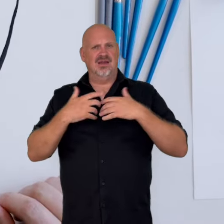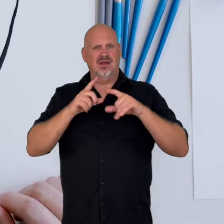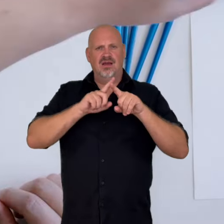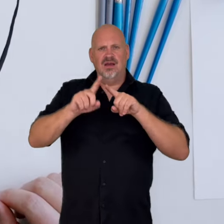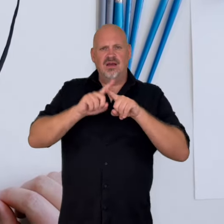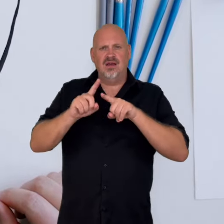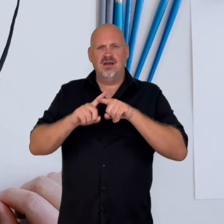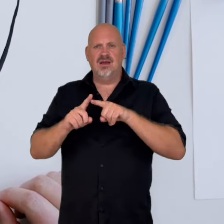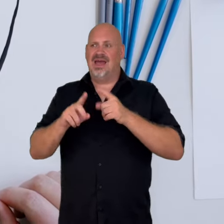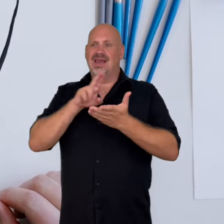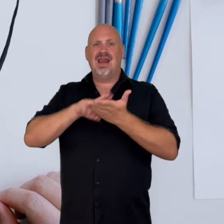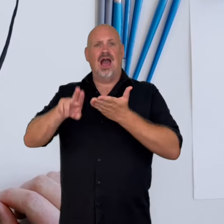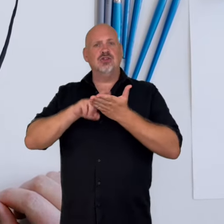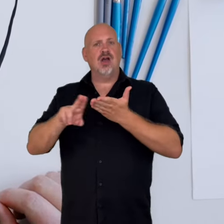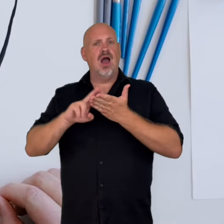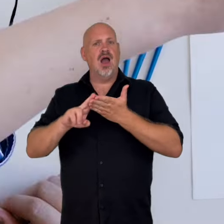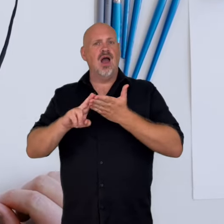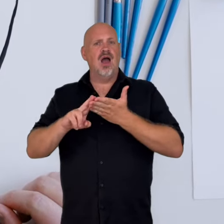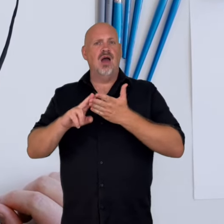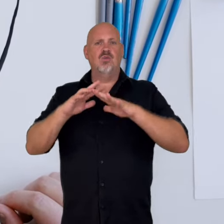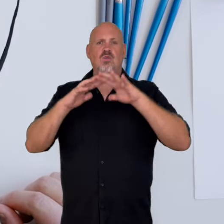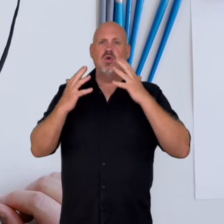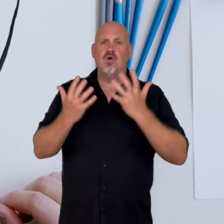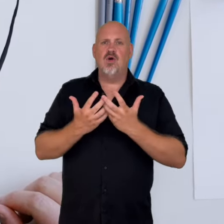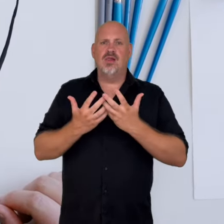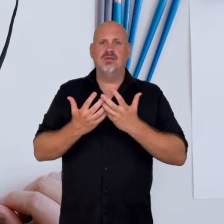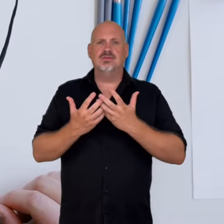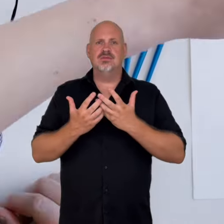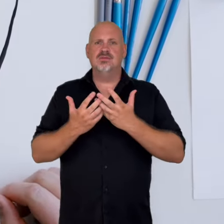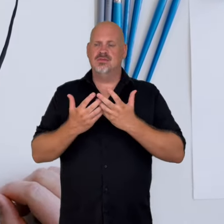really satisfying. And you kind of